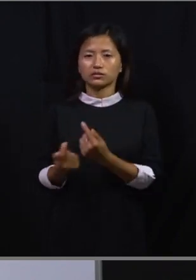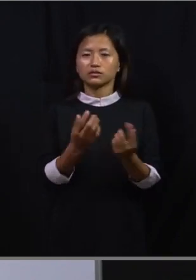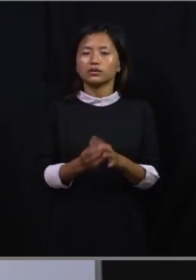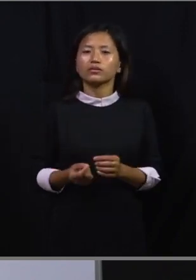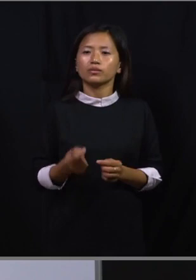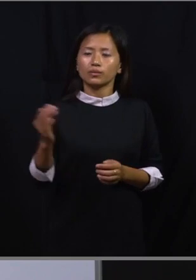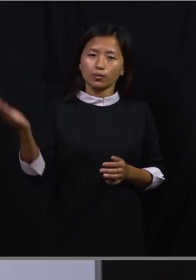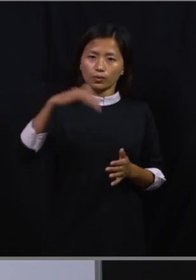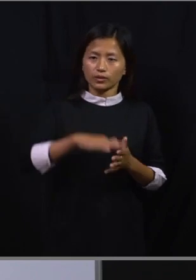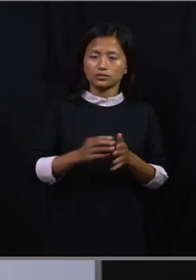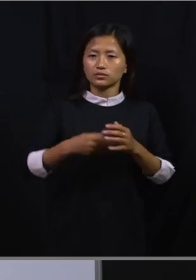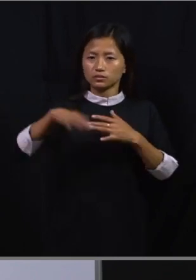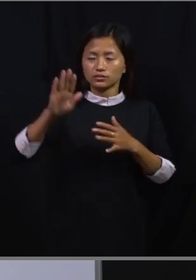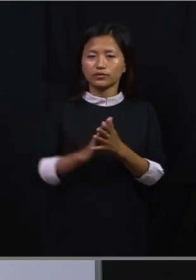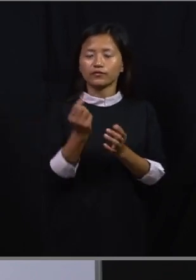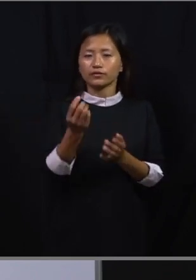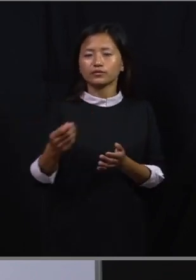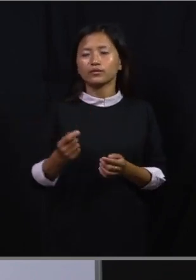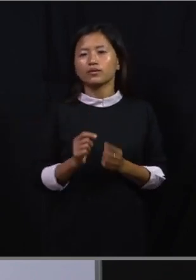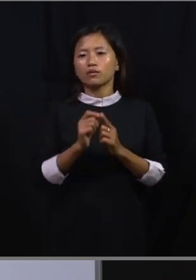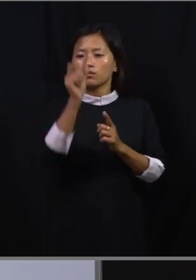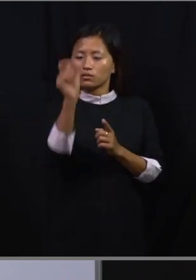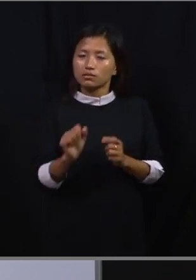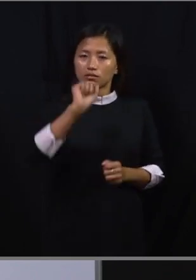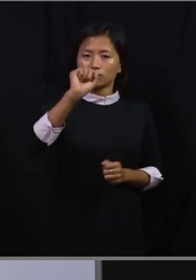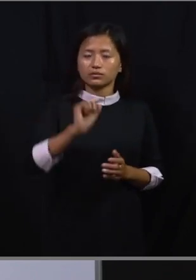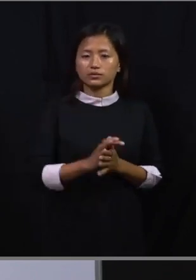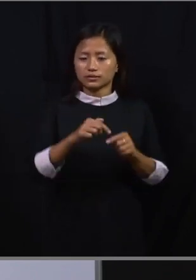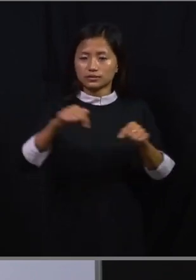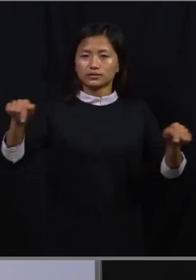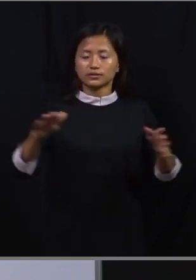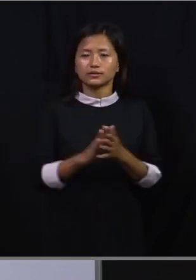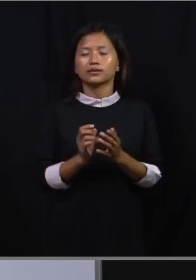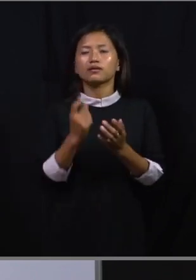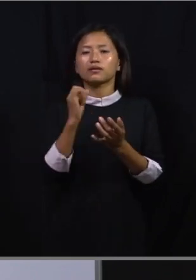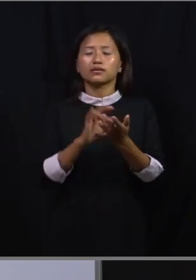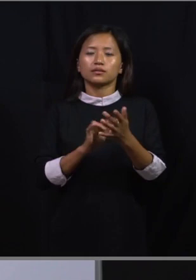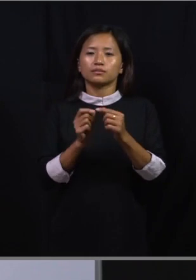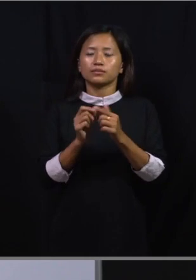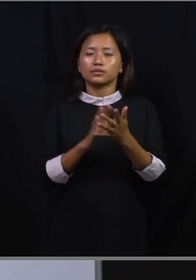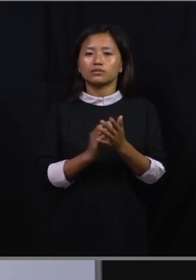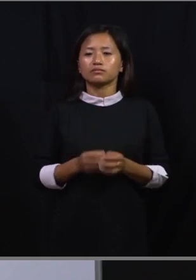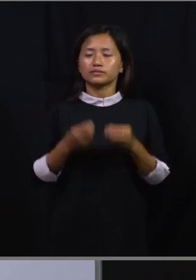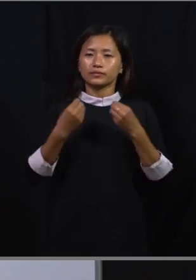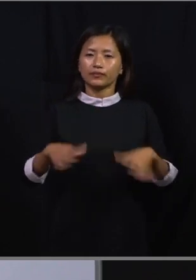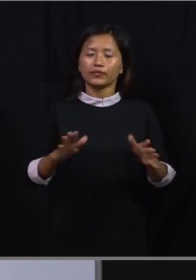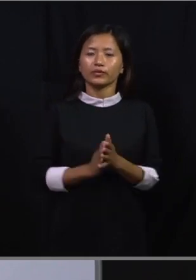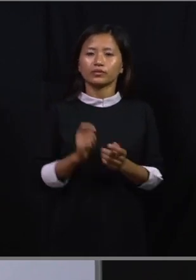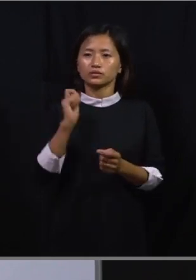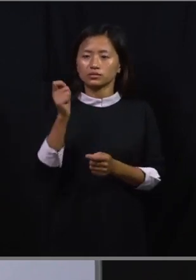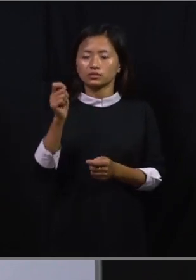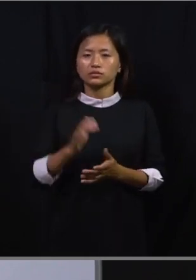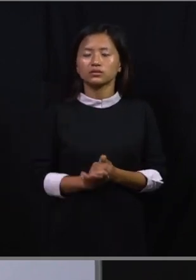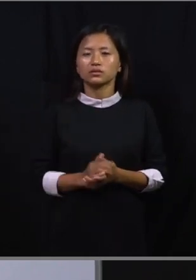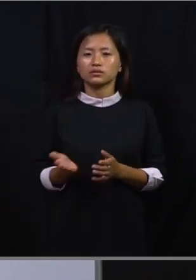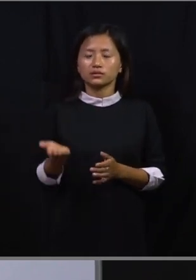few individuals, that is on the private lines, there increased the rate of inflation because people was left with jobless. All right,